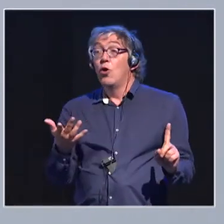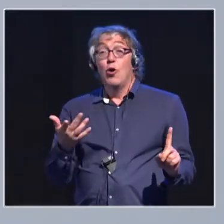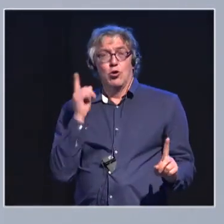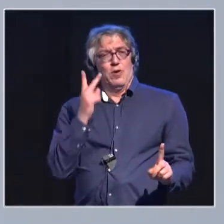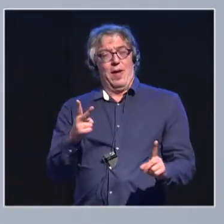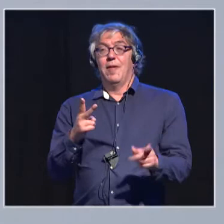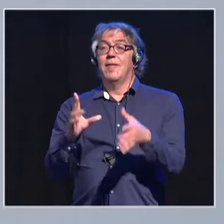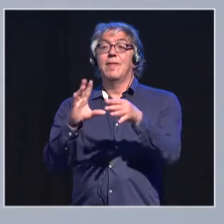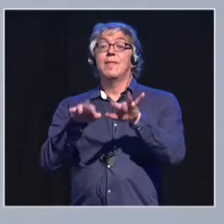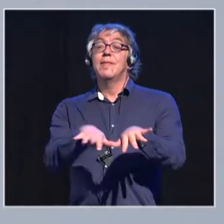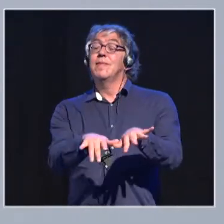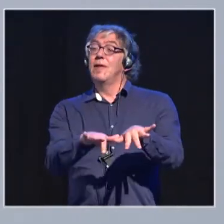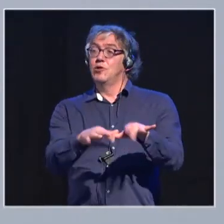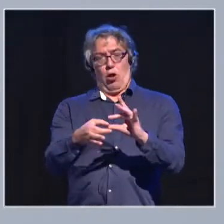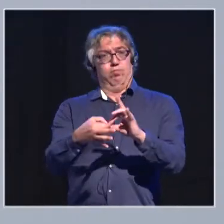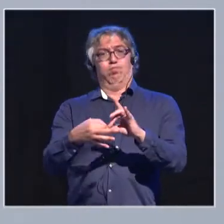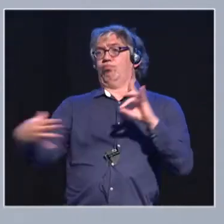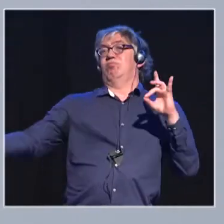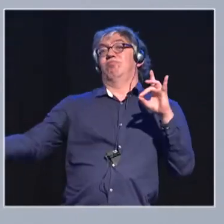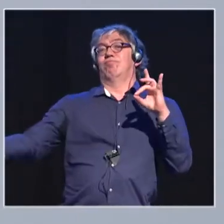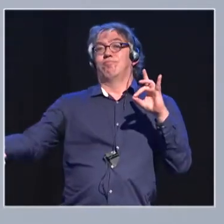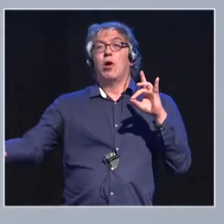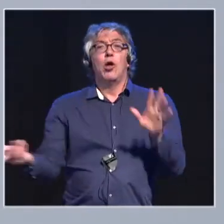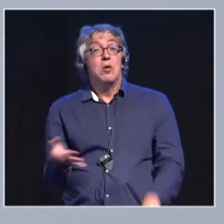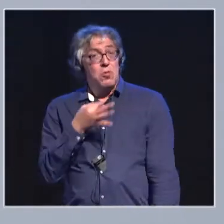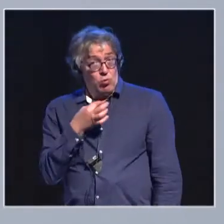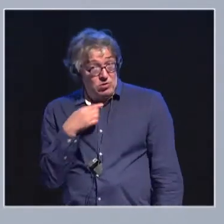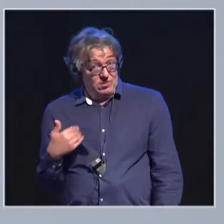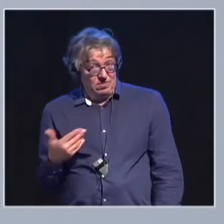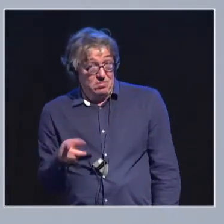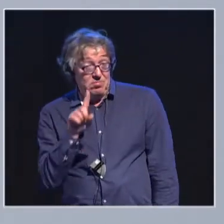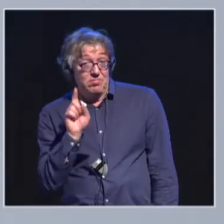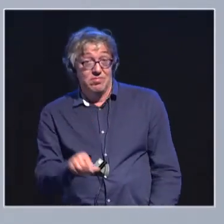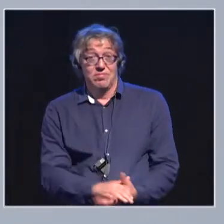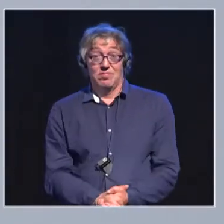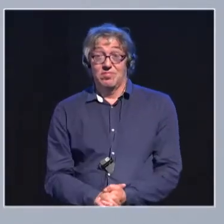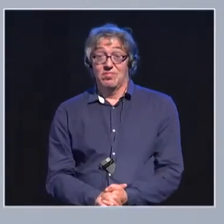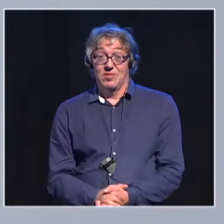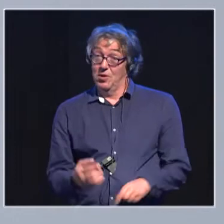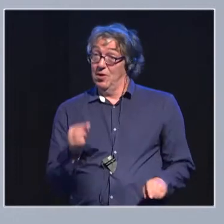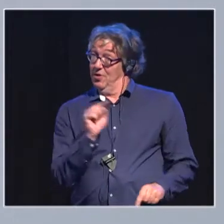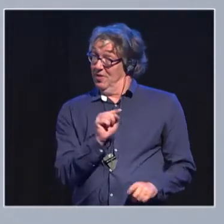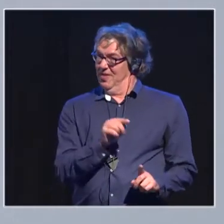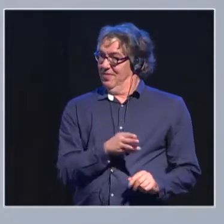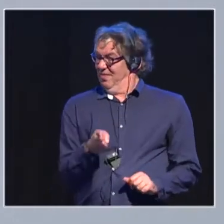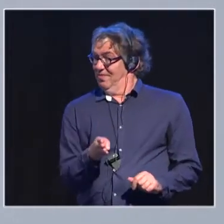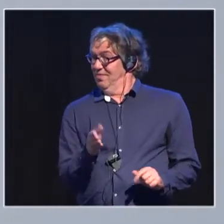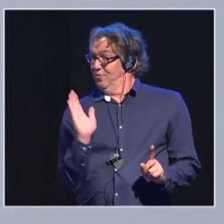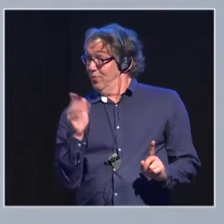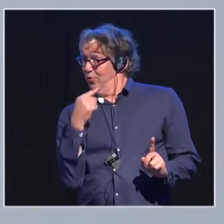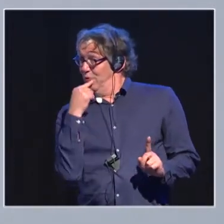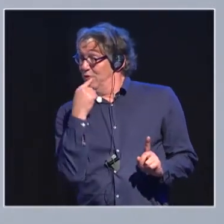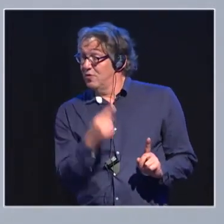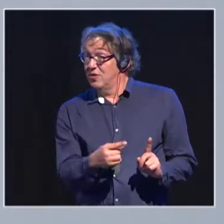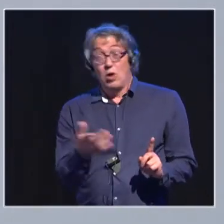see? Now, Mr. Sabag had said to us that the investment he's made, his technology can reach every